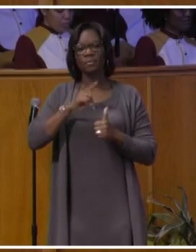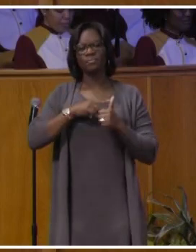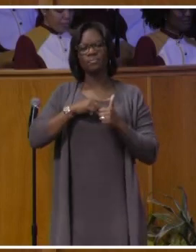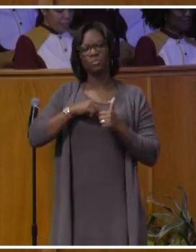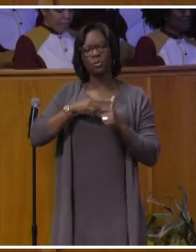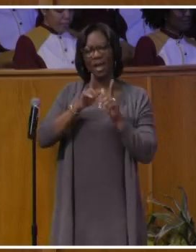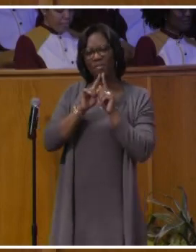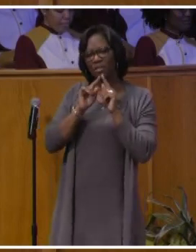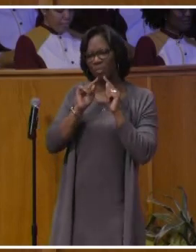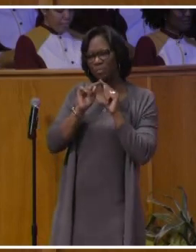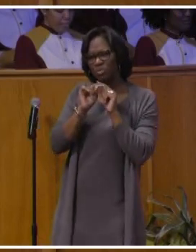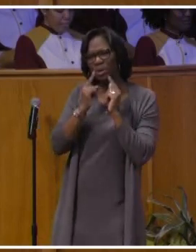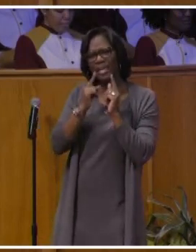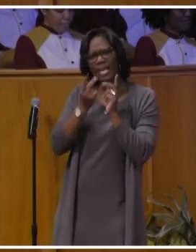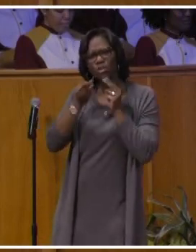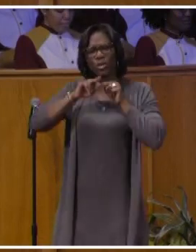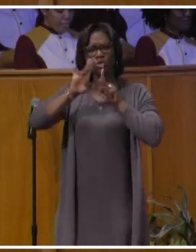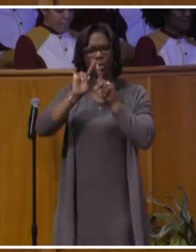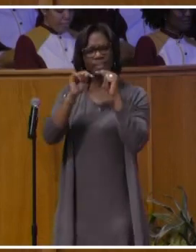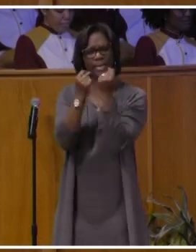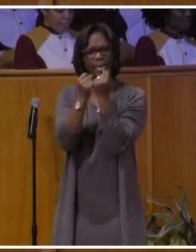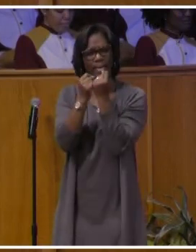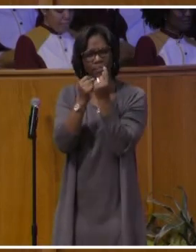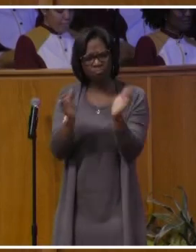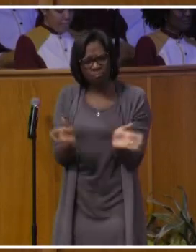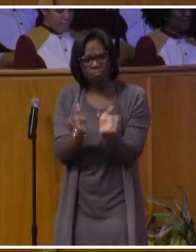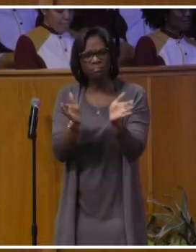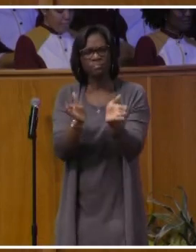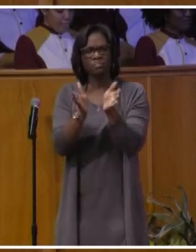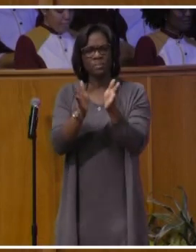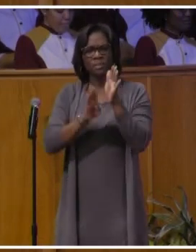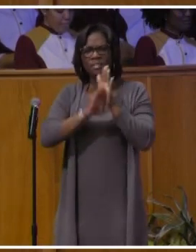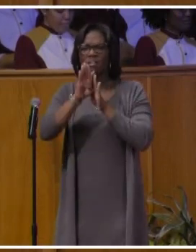how to team build. You have to know